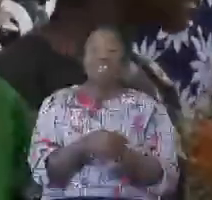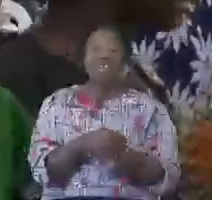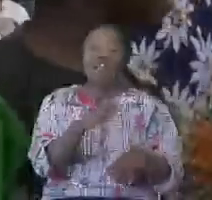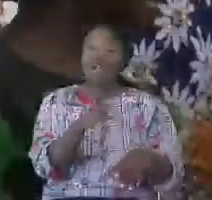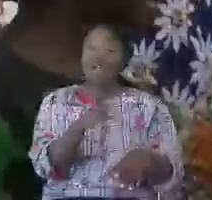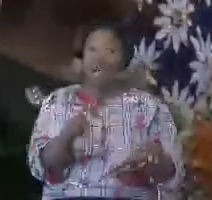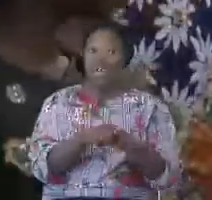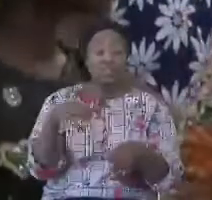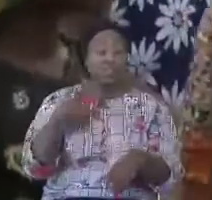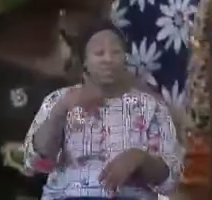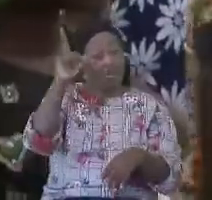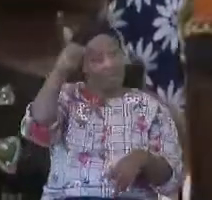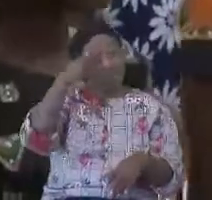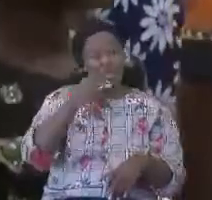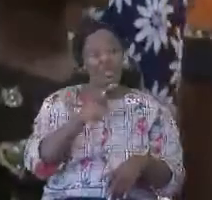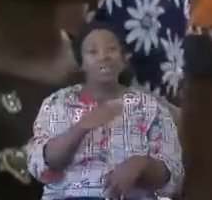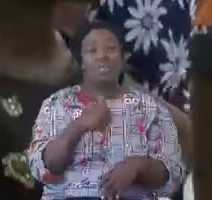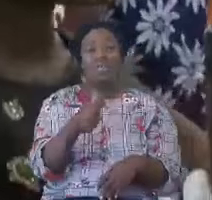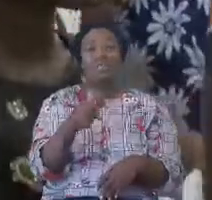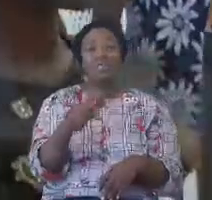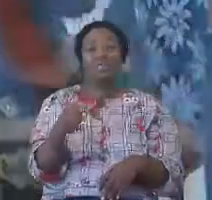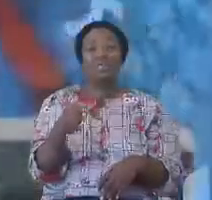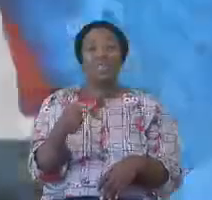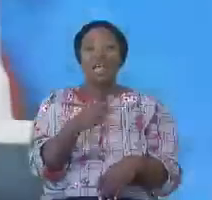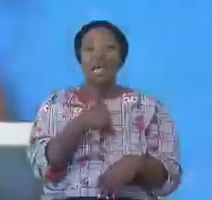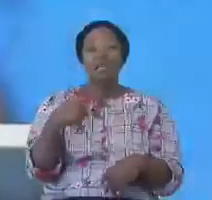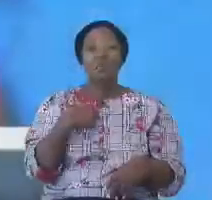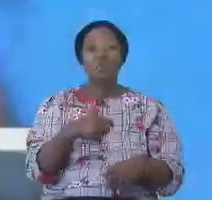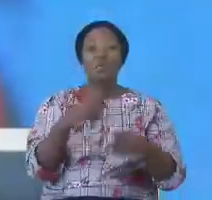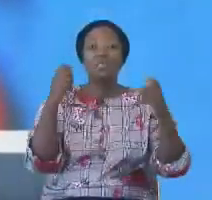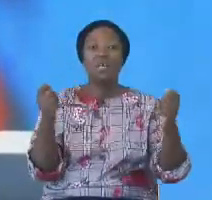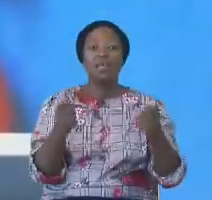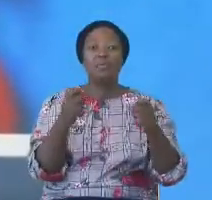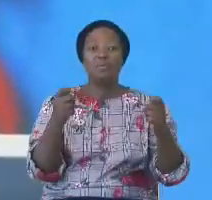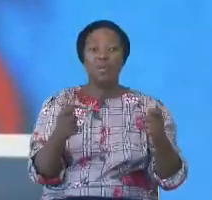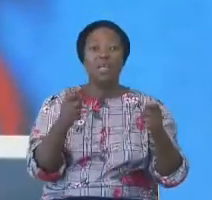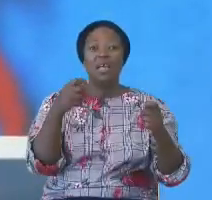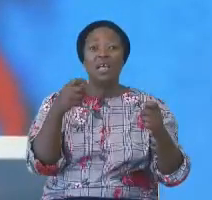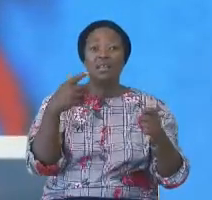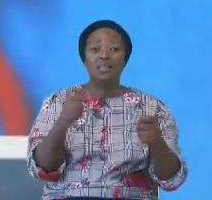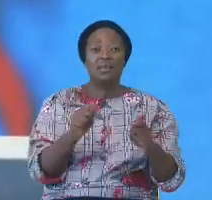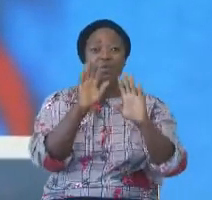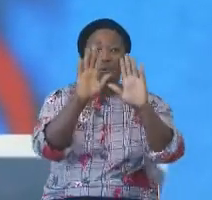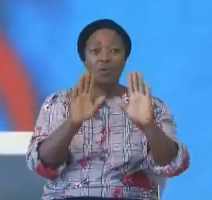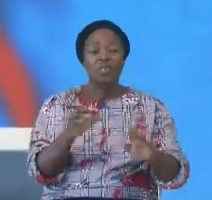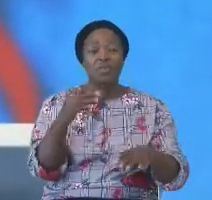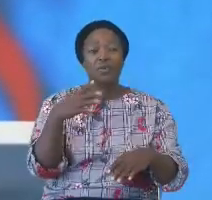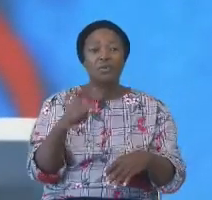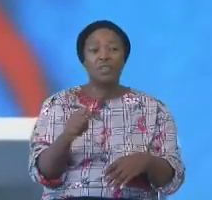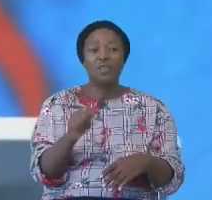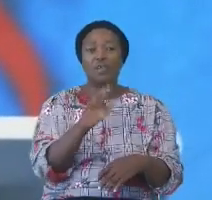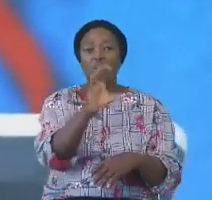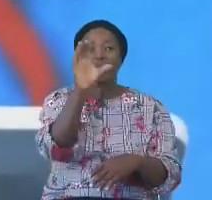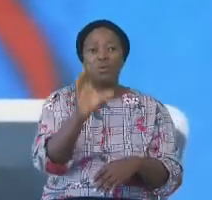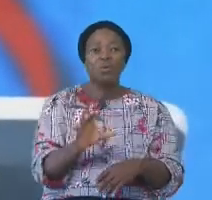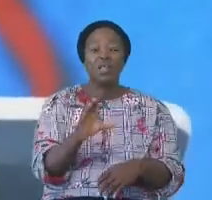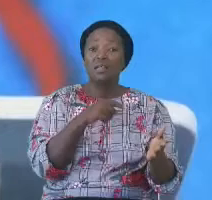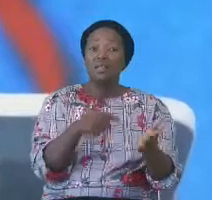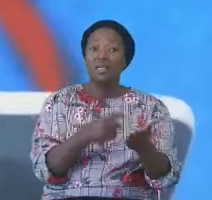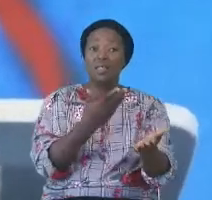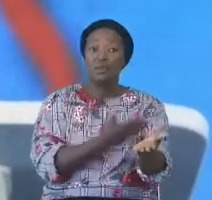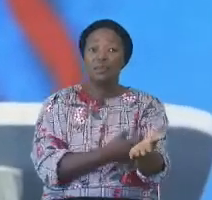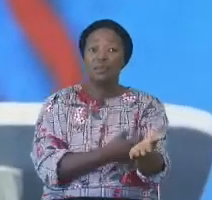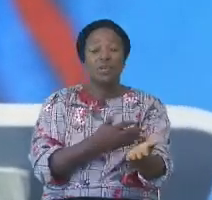god bless you you can sit down as we remind ourselves i will celebrate